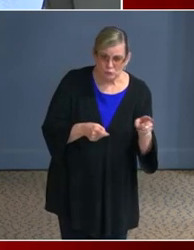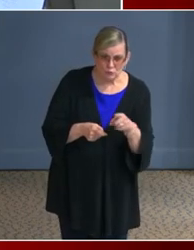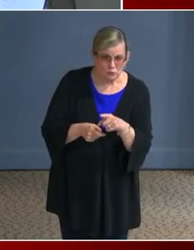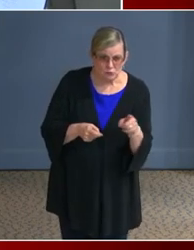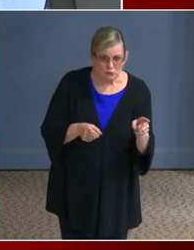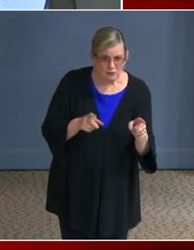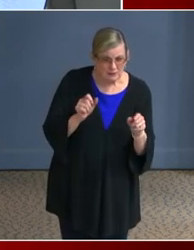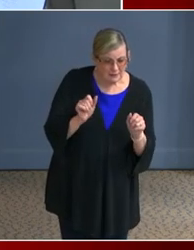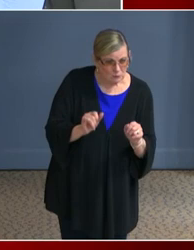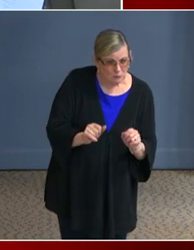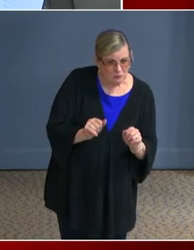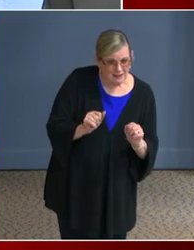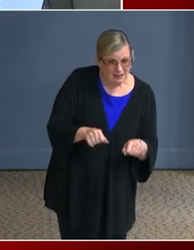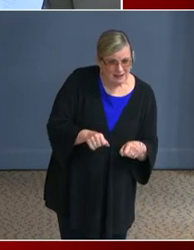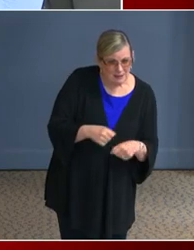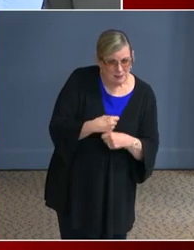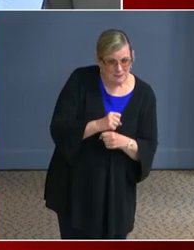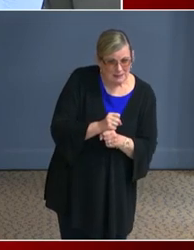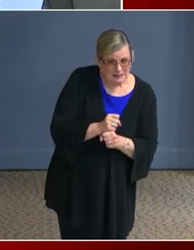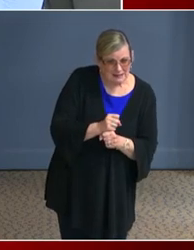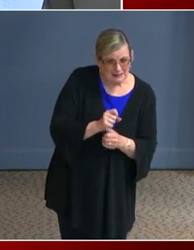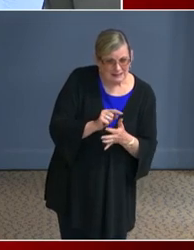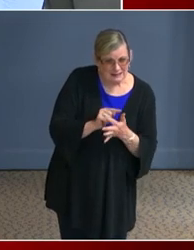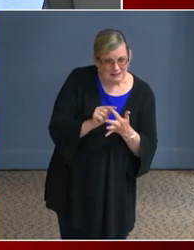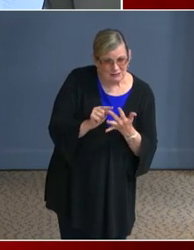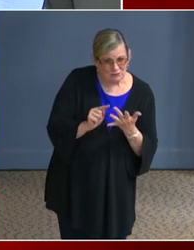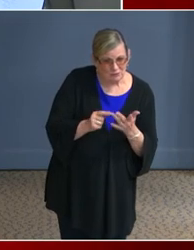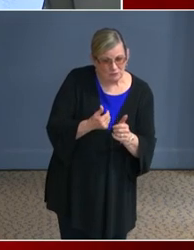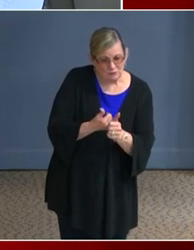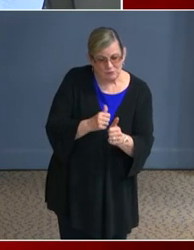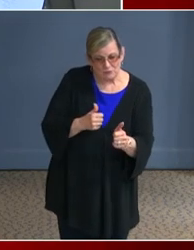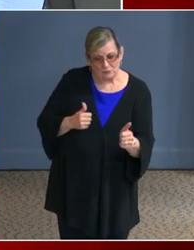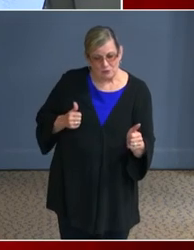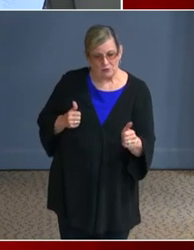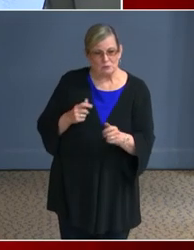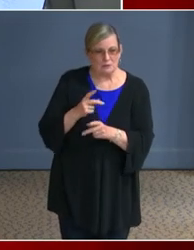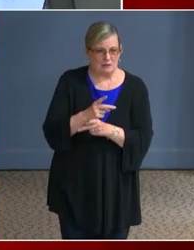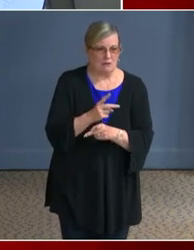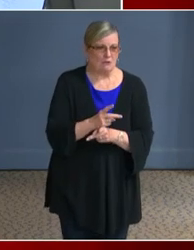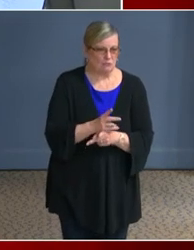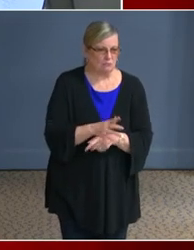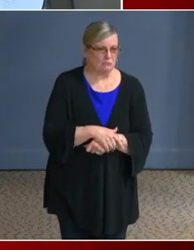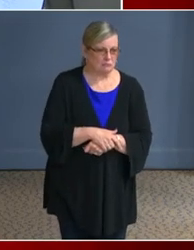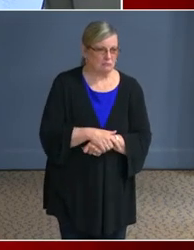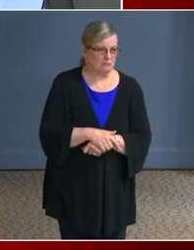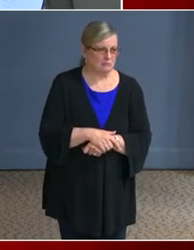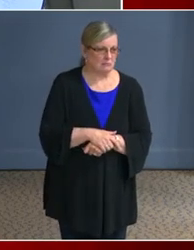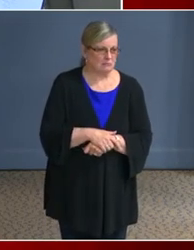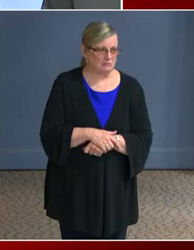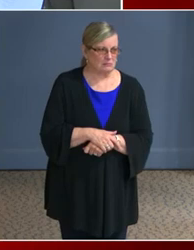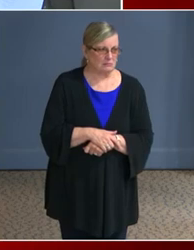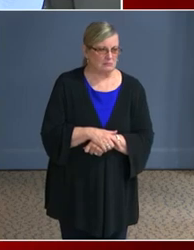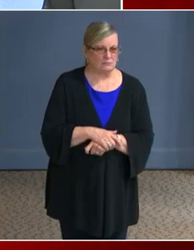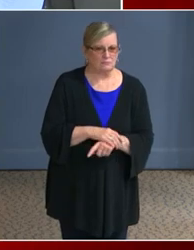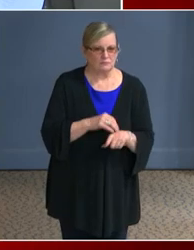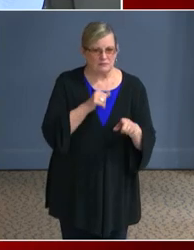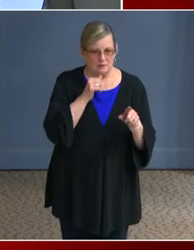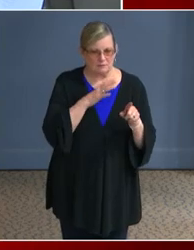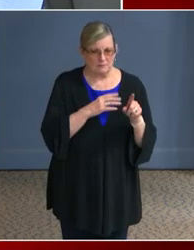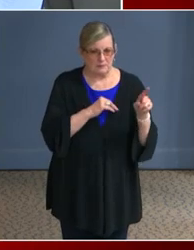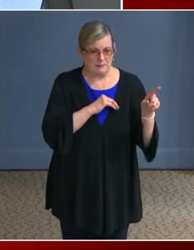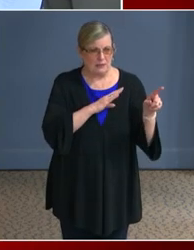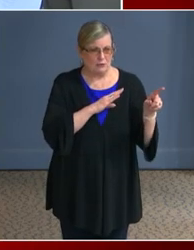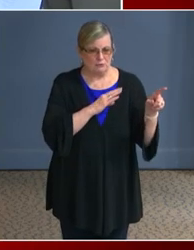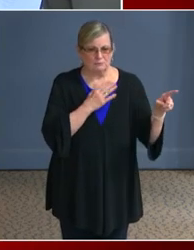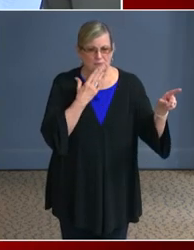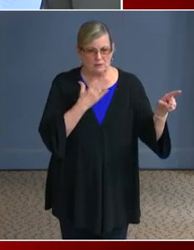you can get these arrearages taken care of. Yes. Thank you. As we're